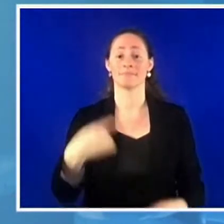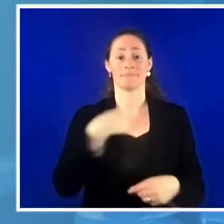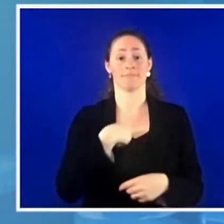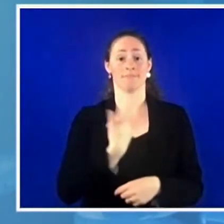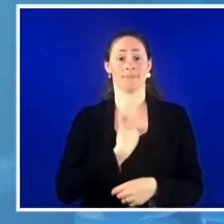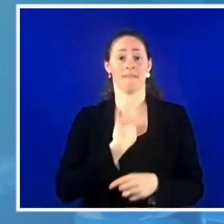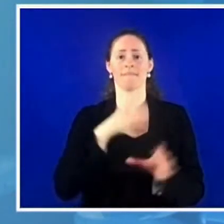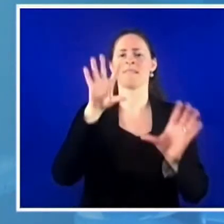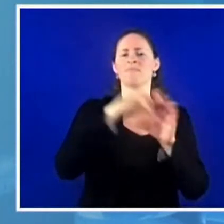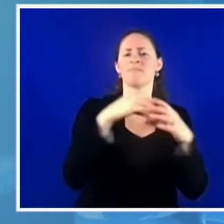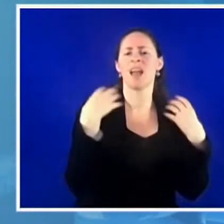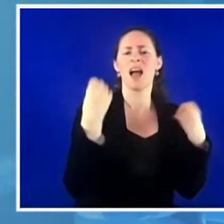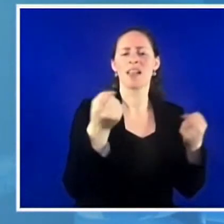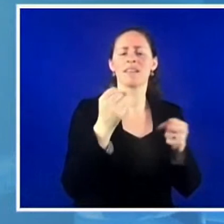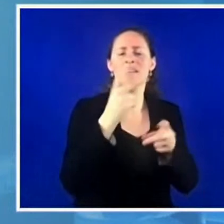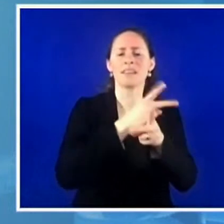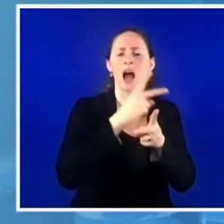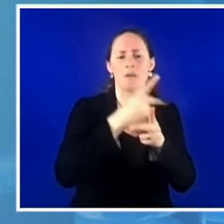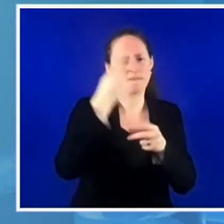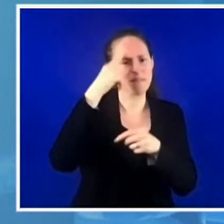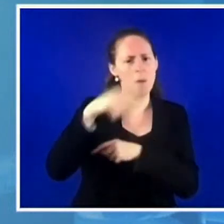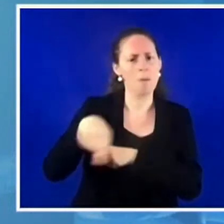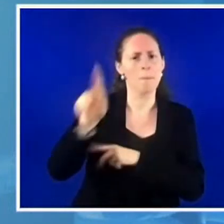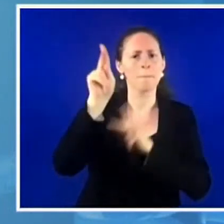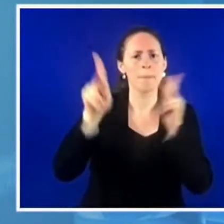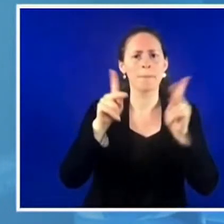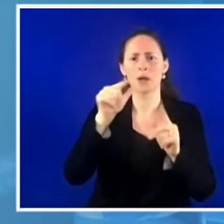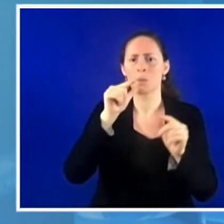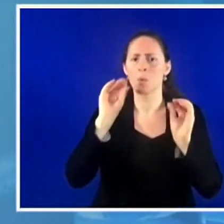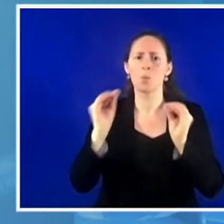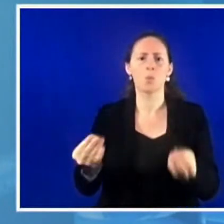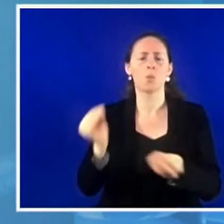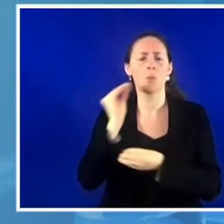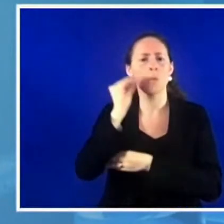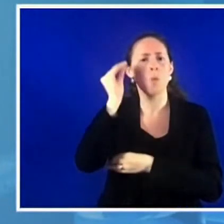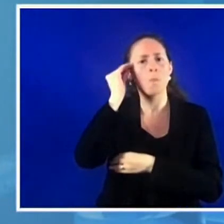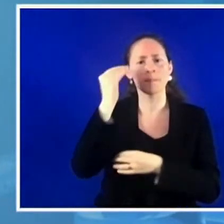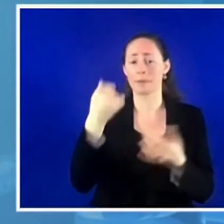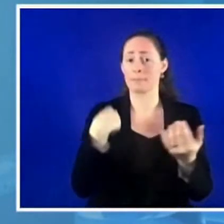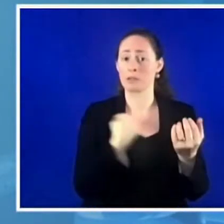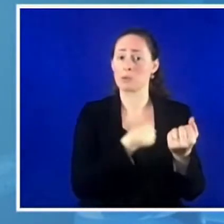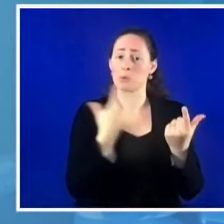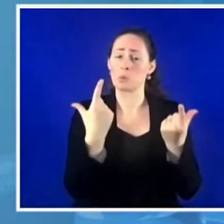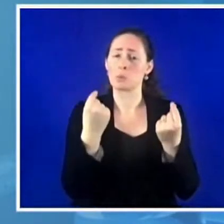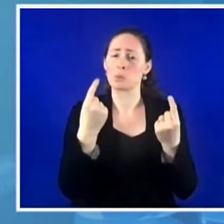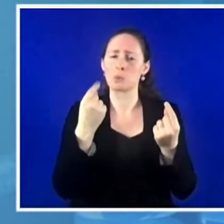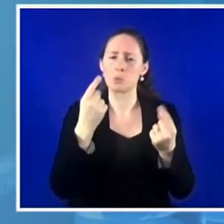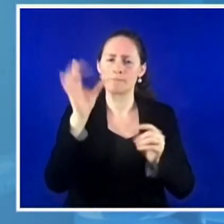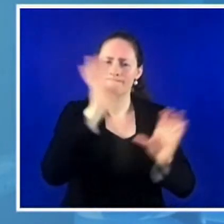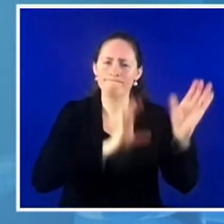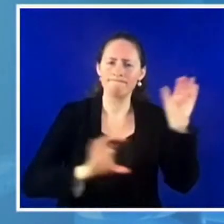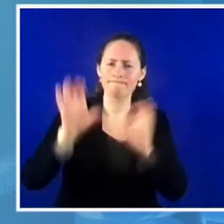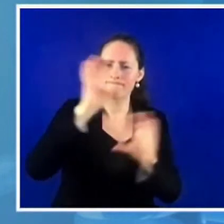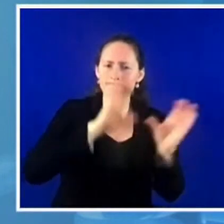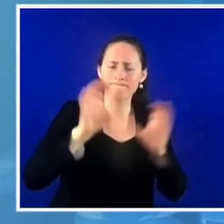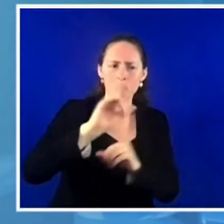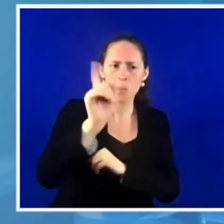Chicago Department of Public Health, reaching participants where they're at in the shelters. Mary Tornaveni